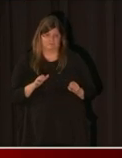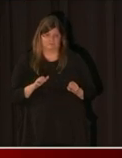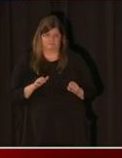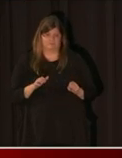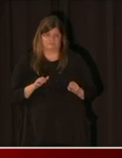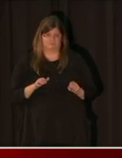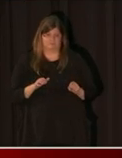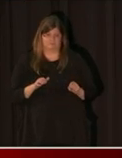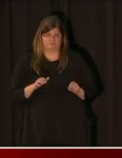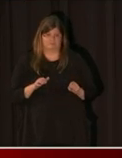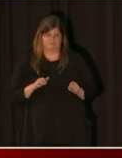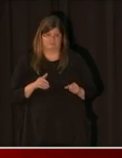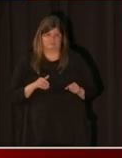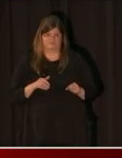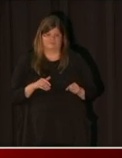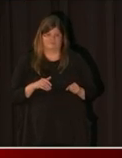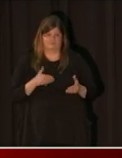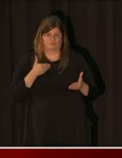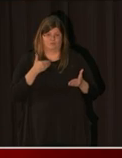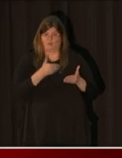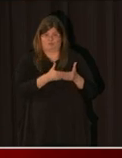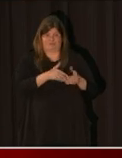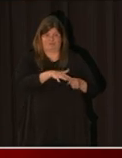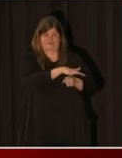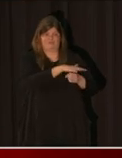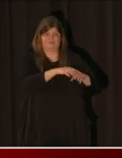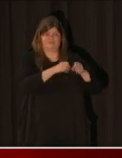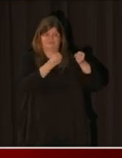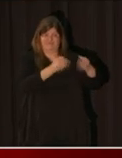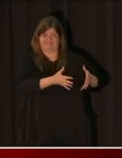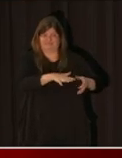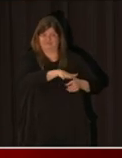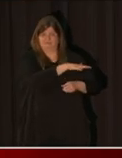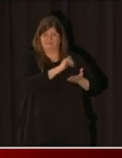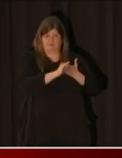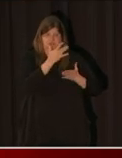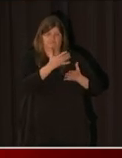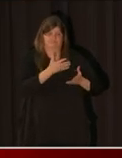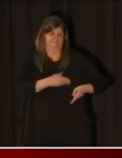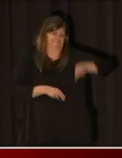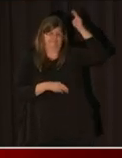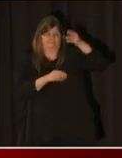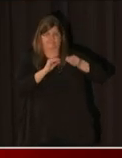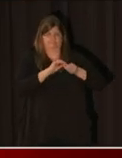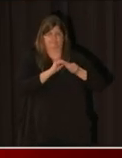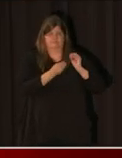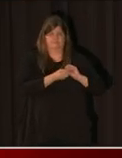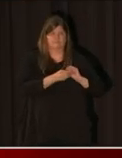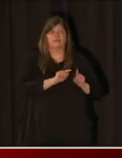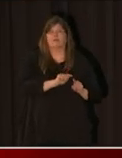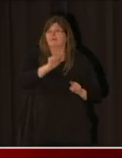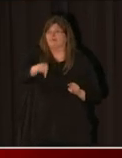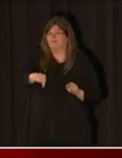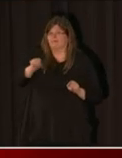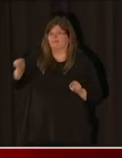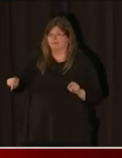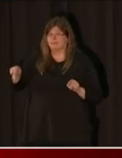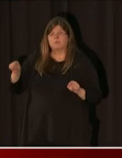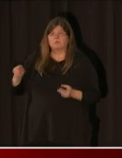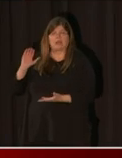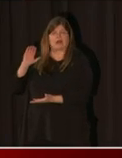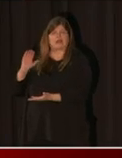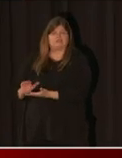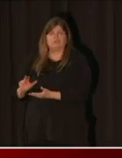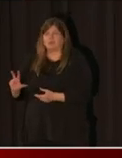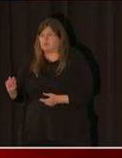that particular area. You can compare that with other districts. We have other districts that are in the range of about 30 members